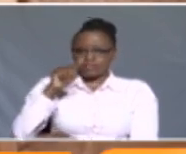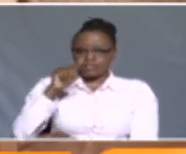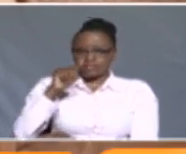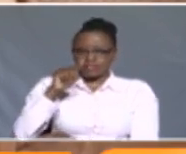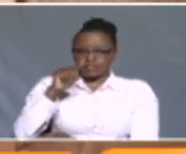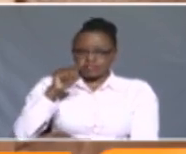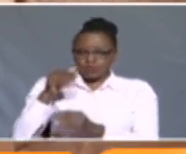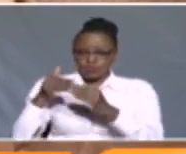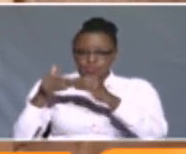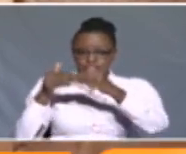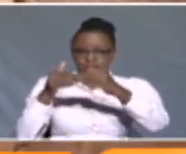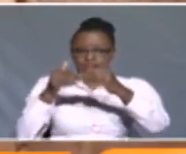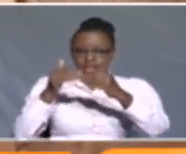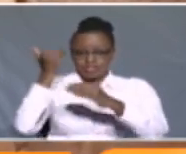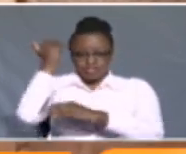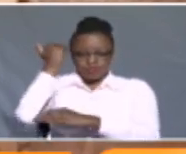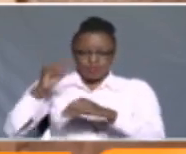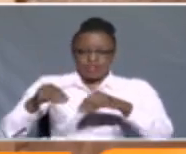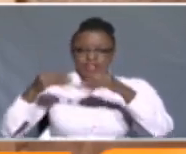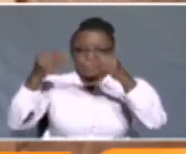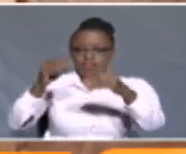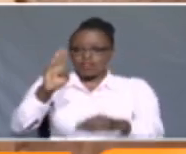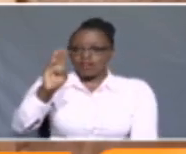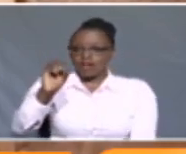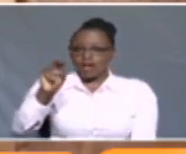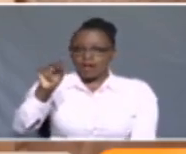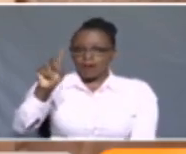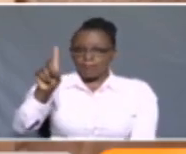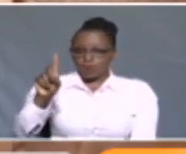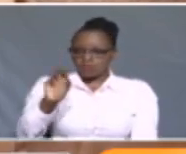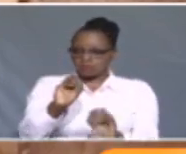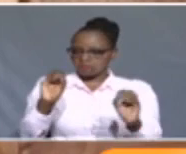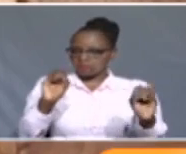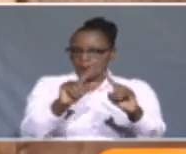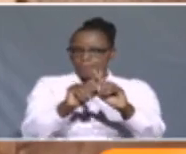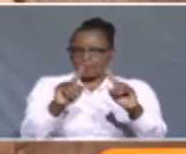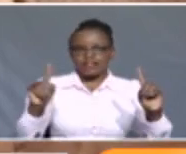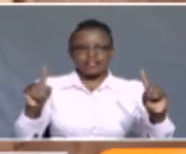that guides the courts in granting bond, but the